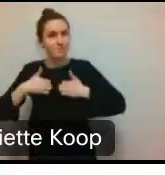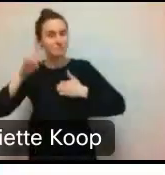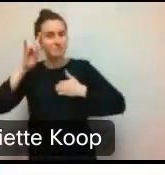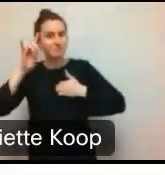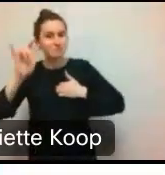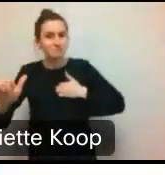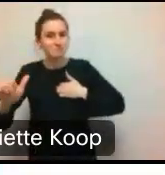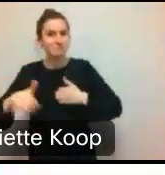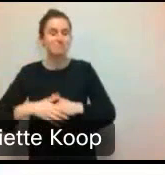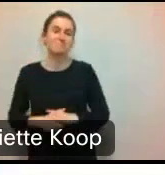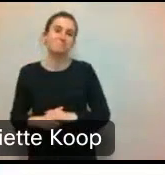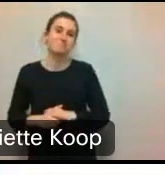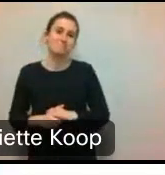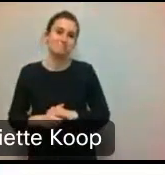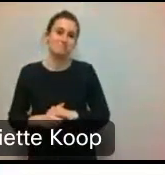well.